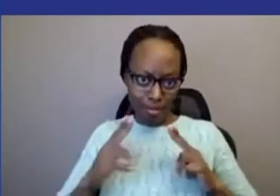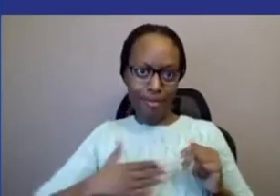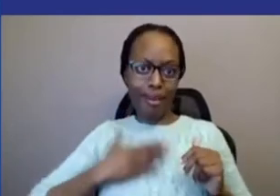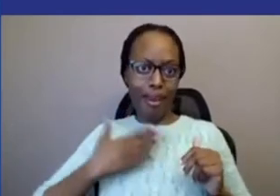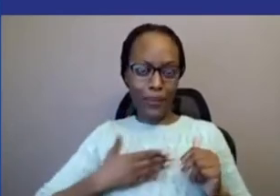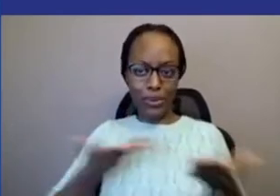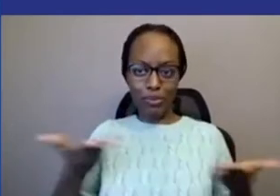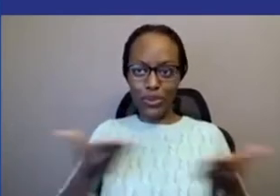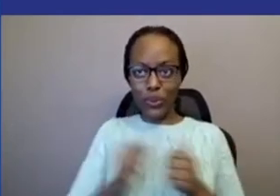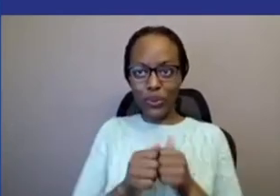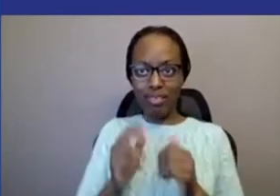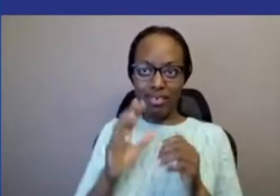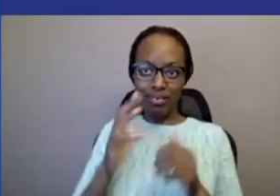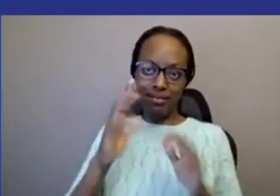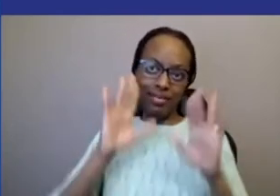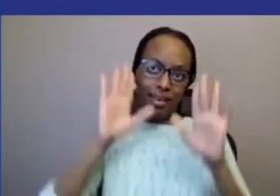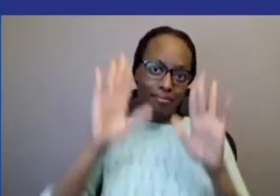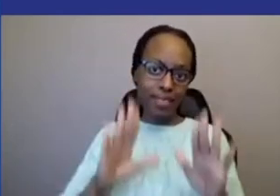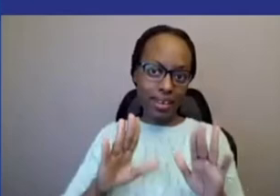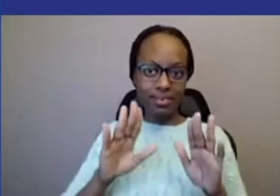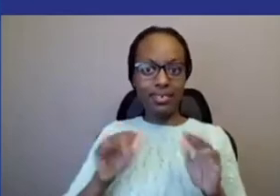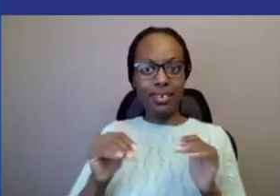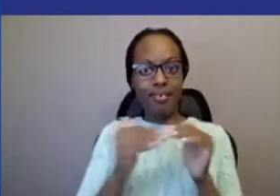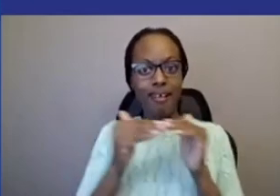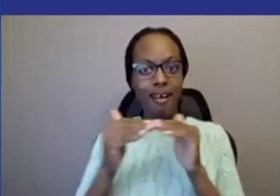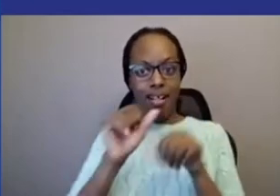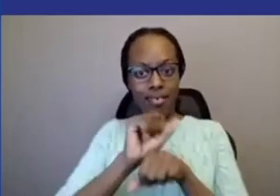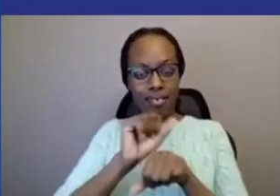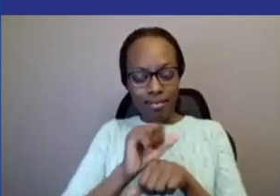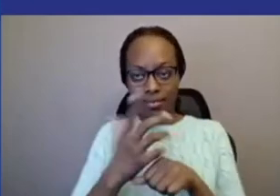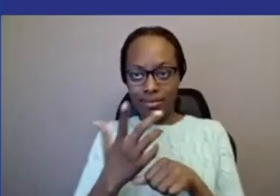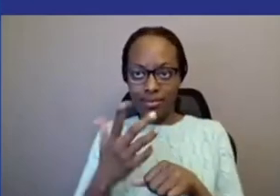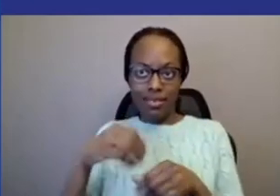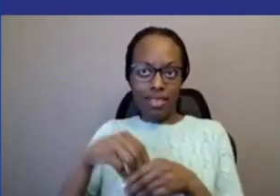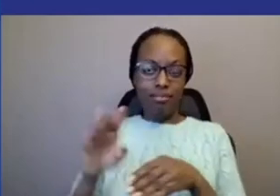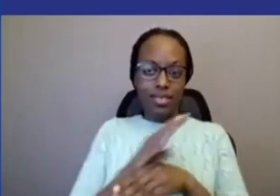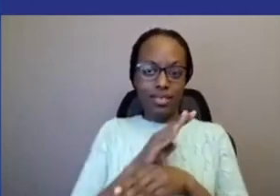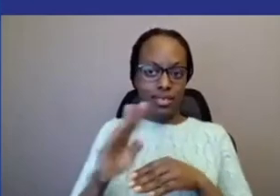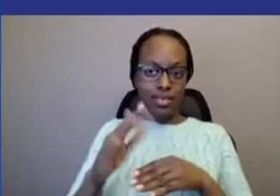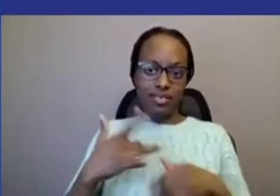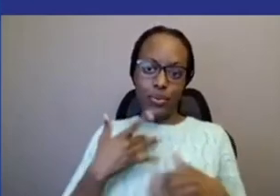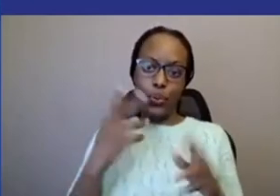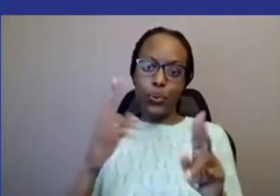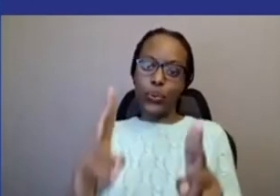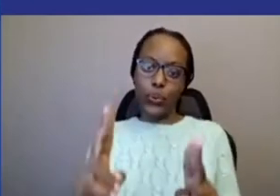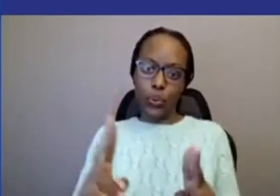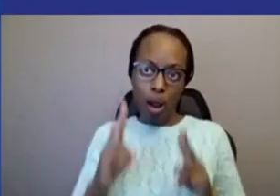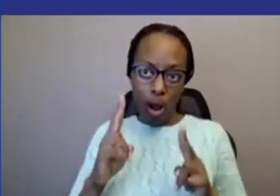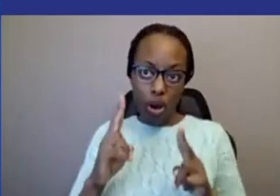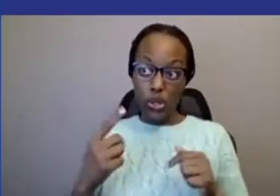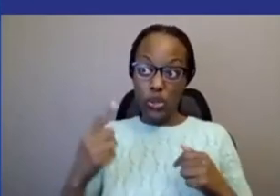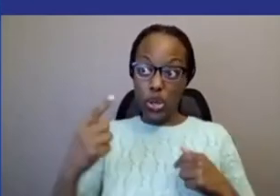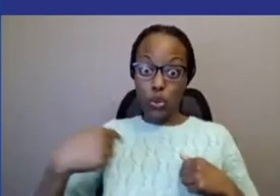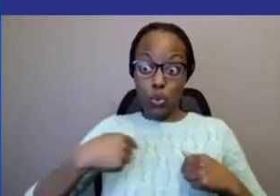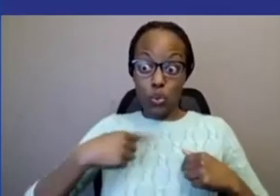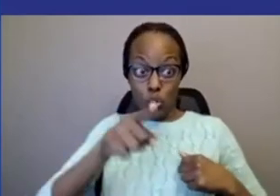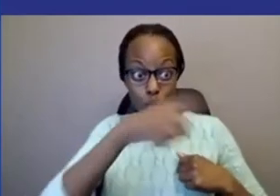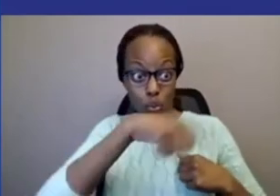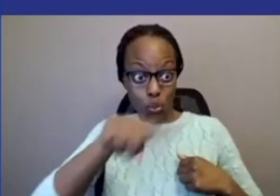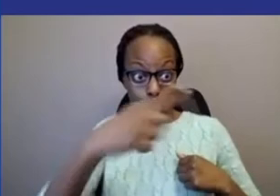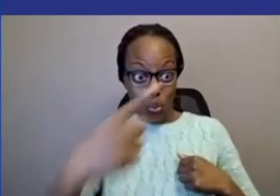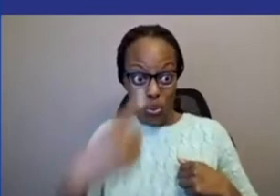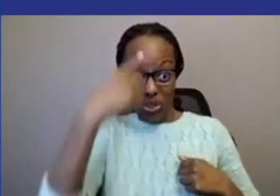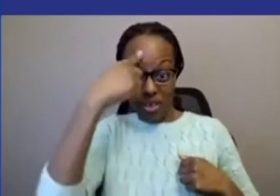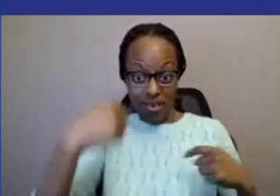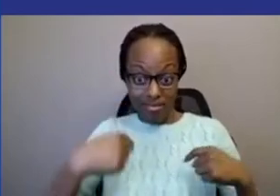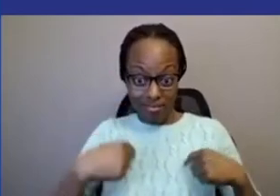amazing, you know, colleagues and people in the business. I'm so honored to be even considered within